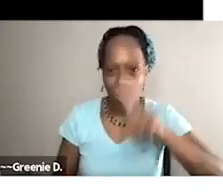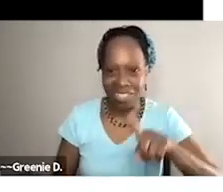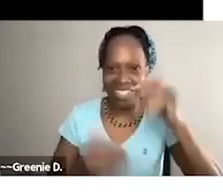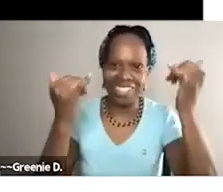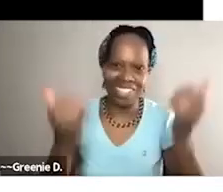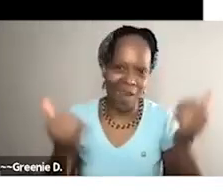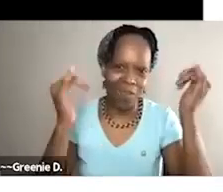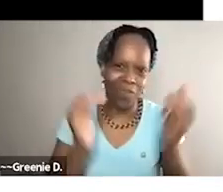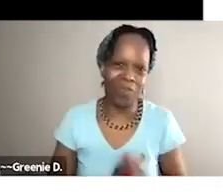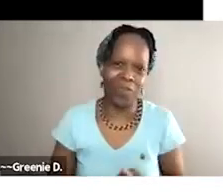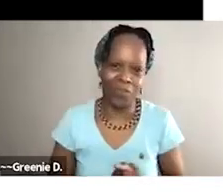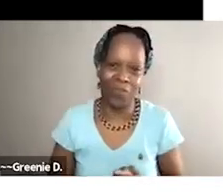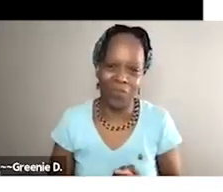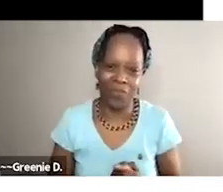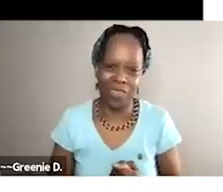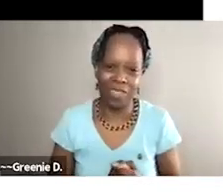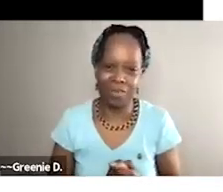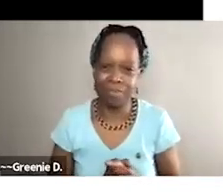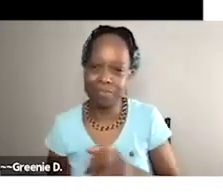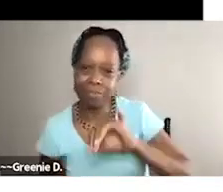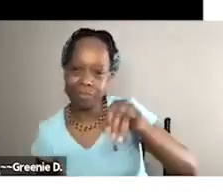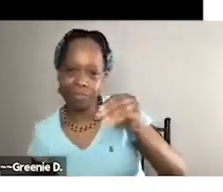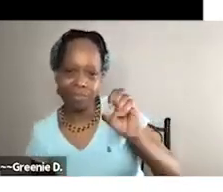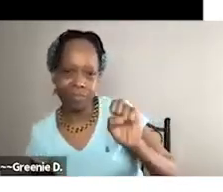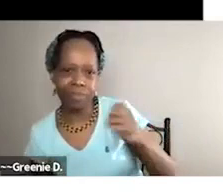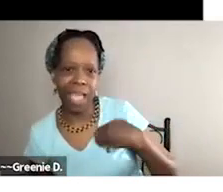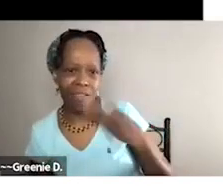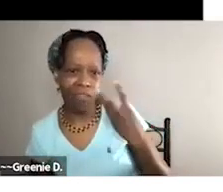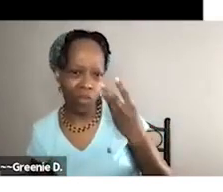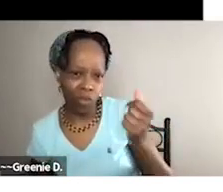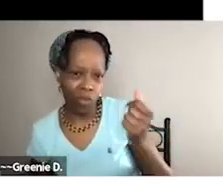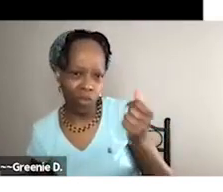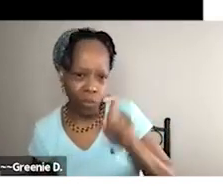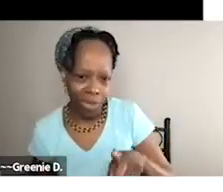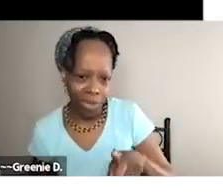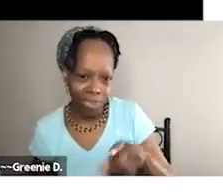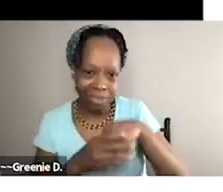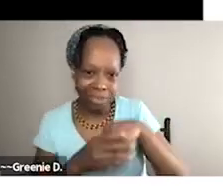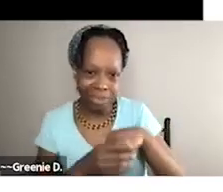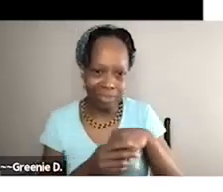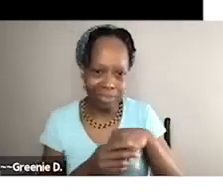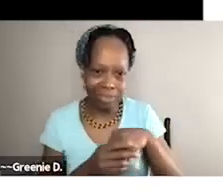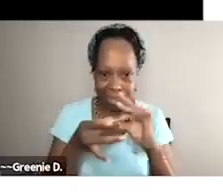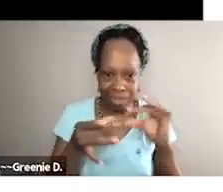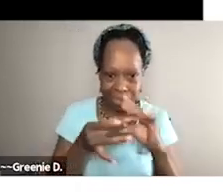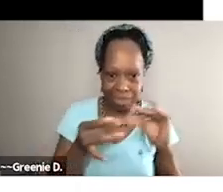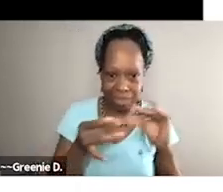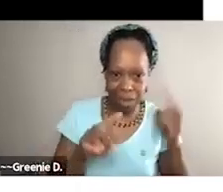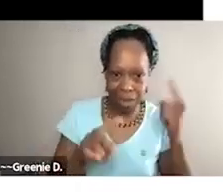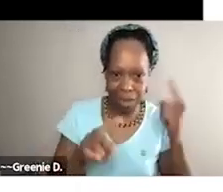All right. There are a few questions in the chat, but I think